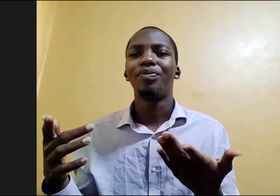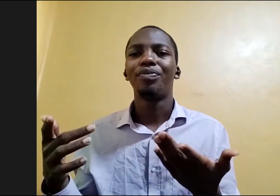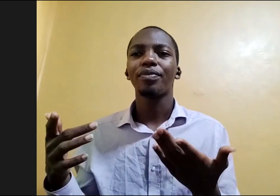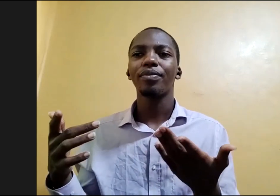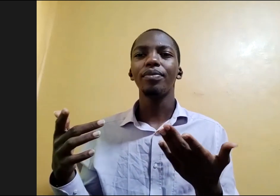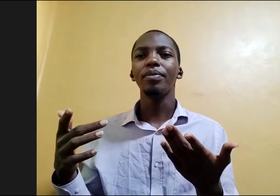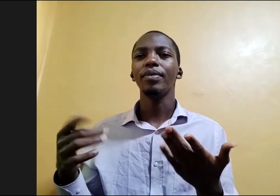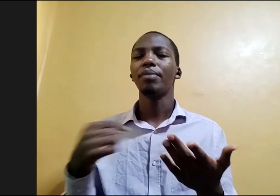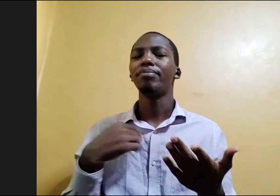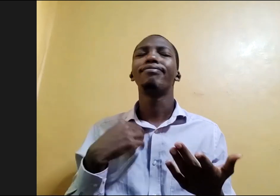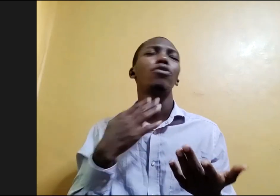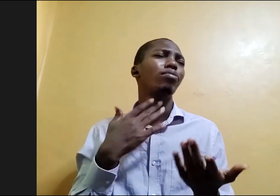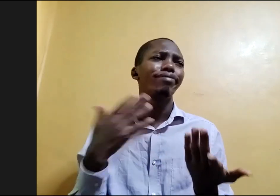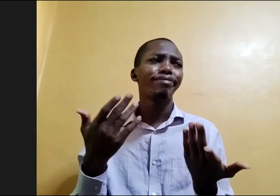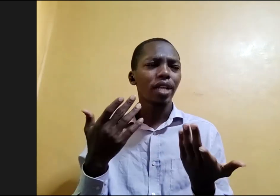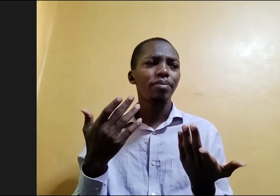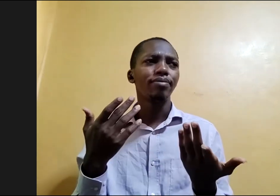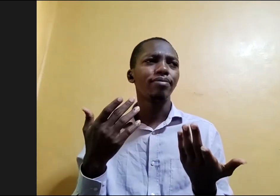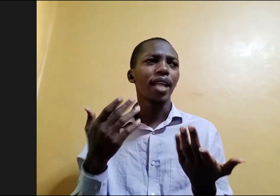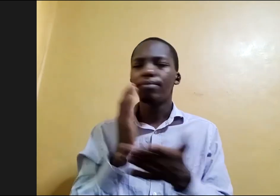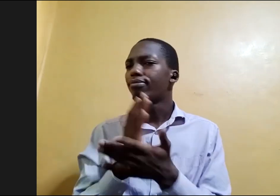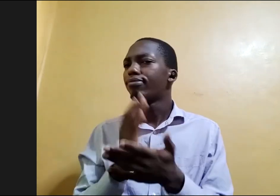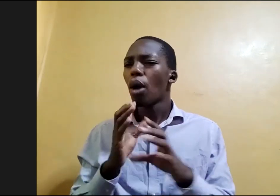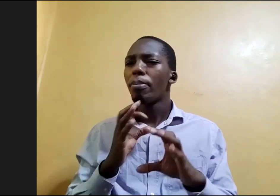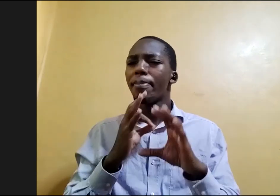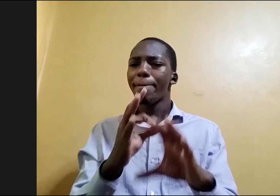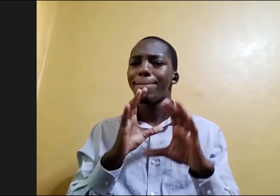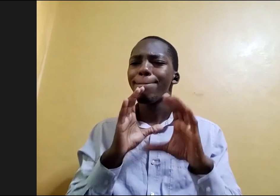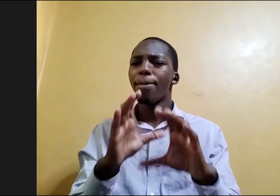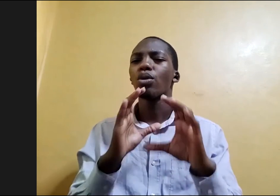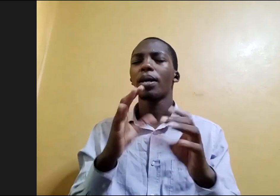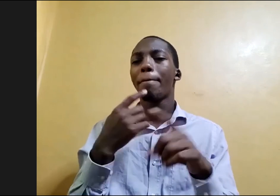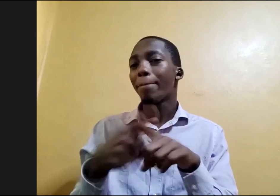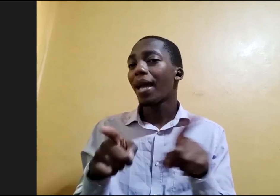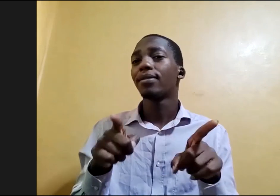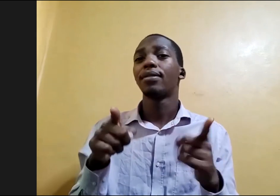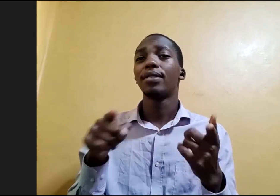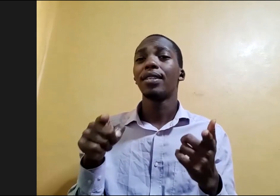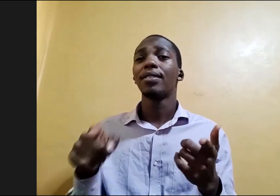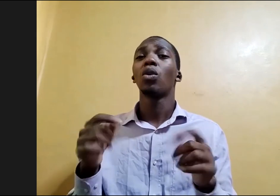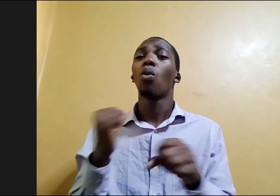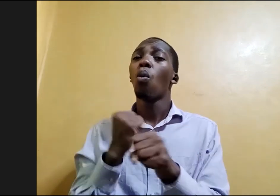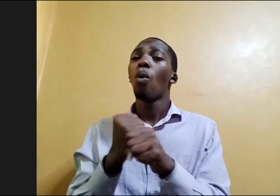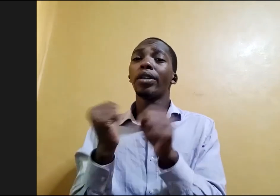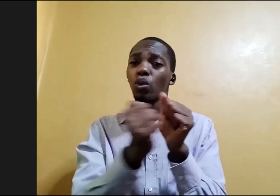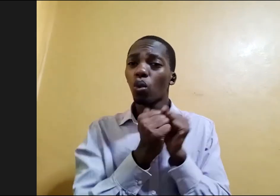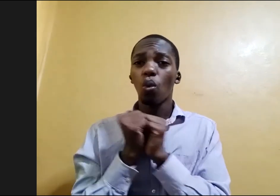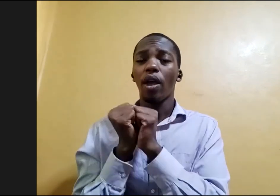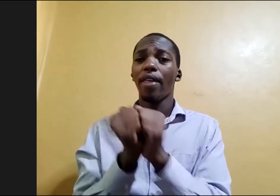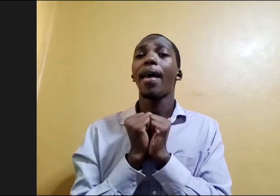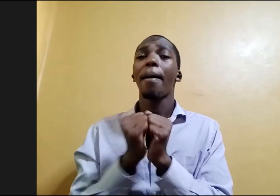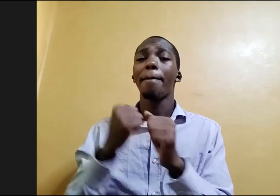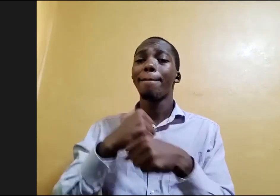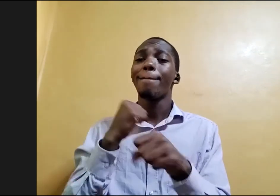push that these organizations of the third country, but also these regions, work together to make it possible